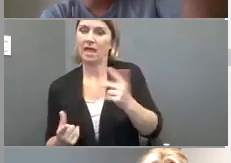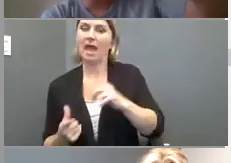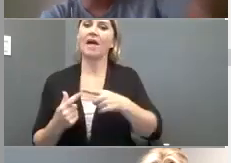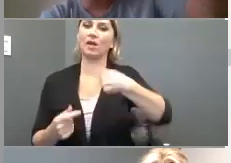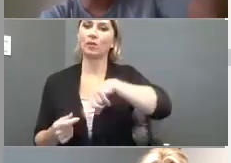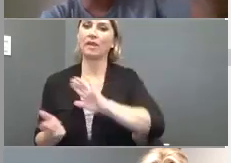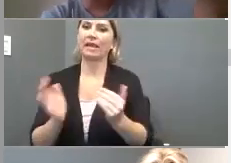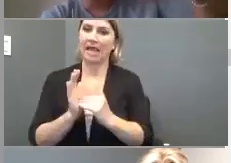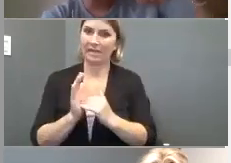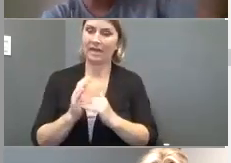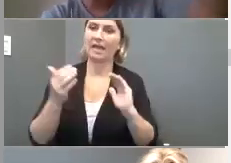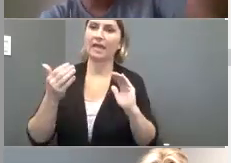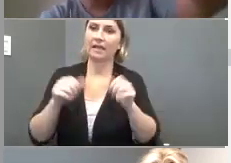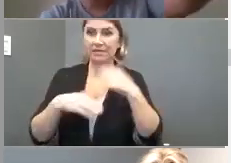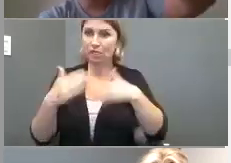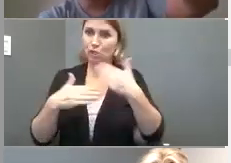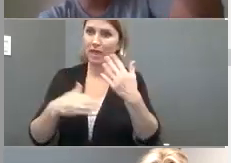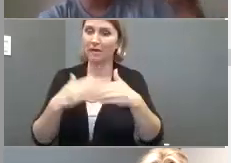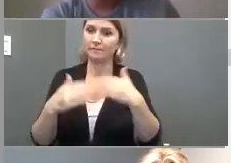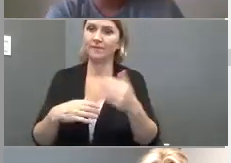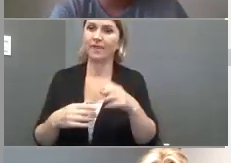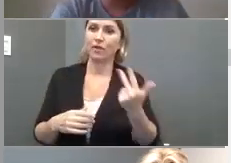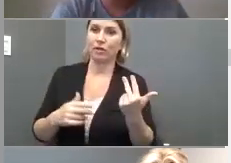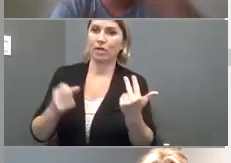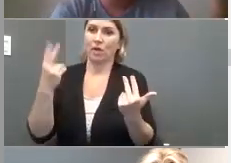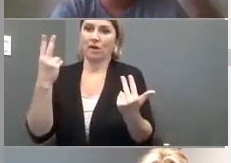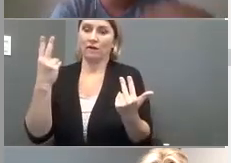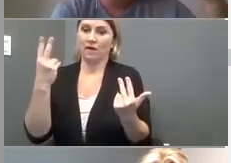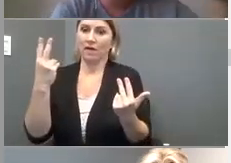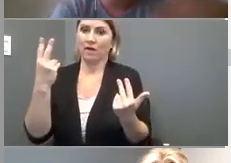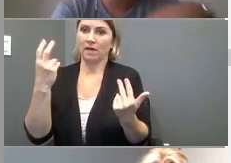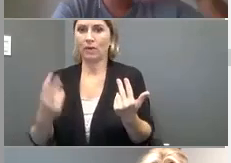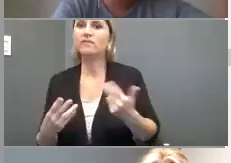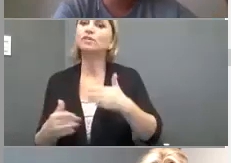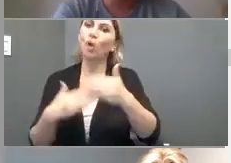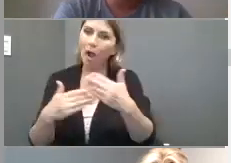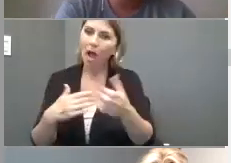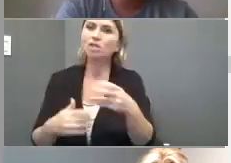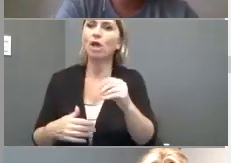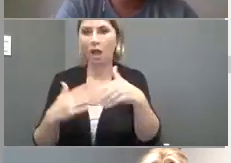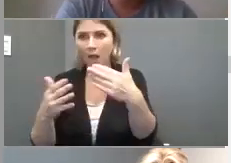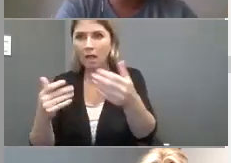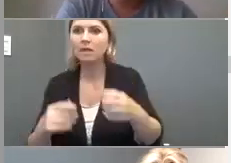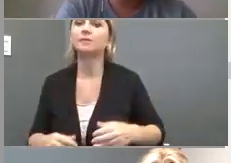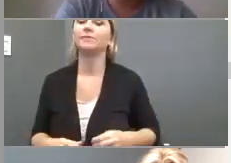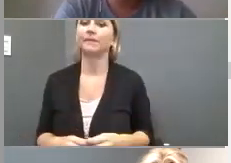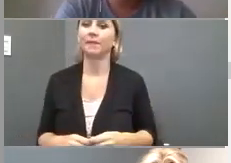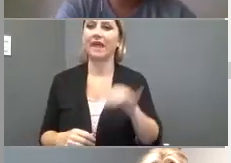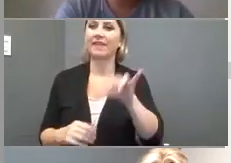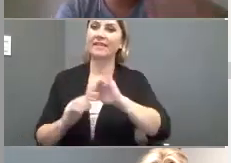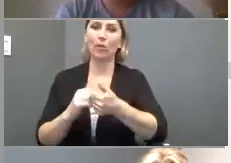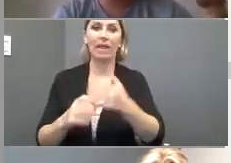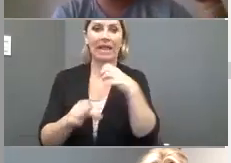again continue the process for 13 and 12 to get 12 and so on. Then we get 13, then we get 20. And that is how we